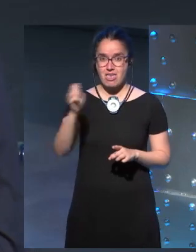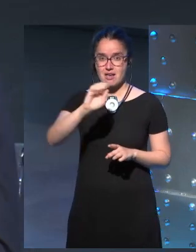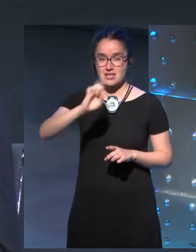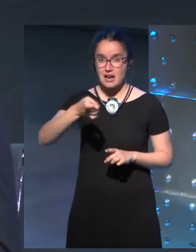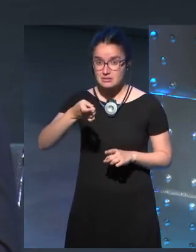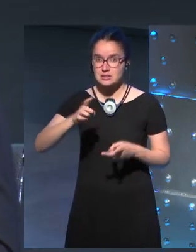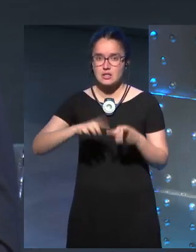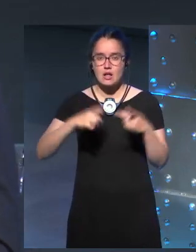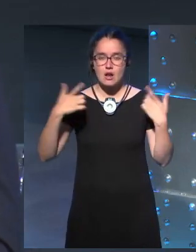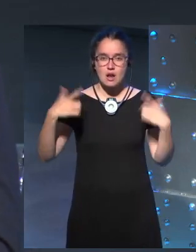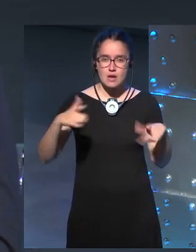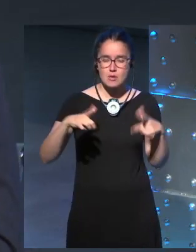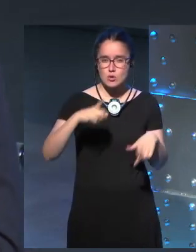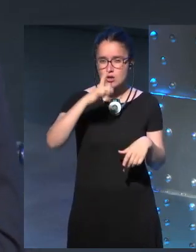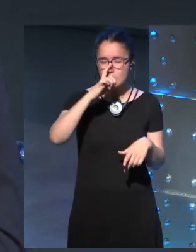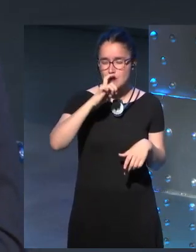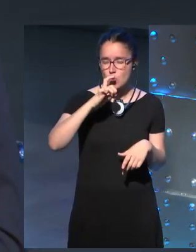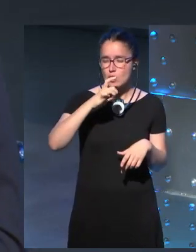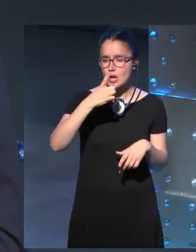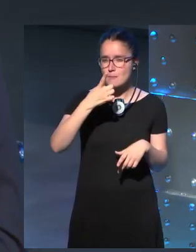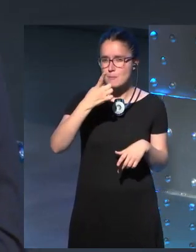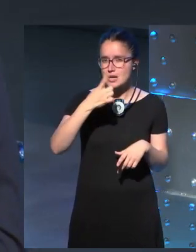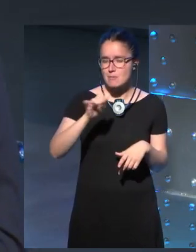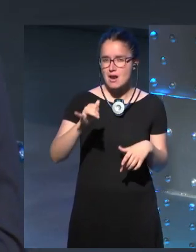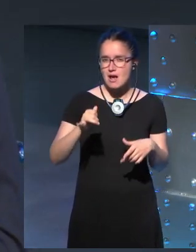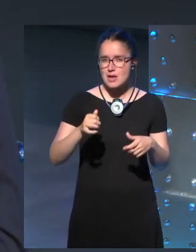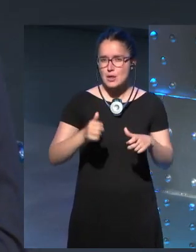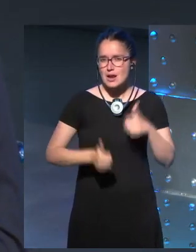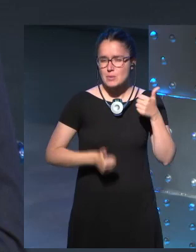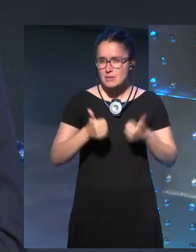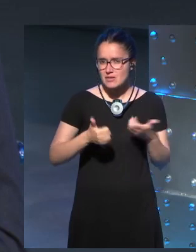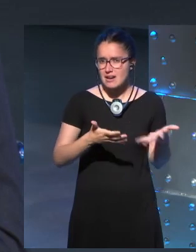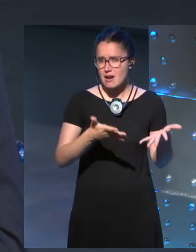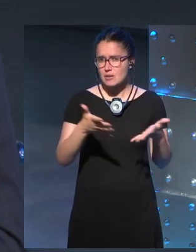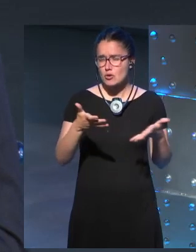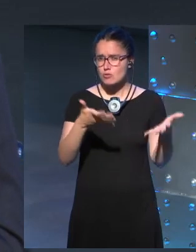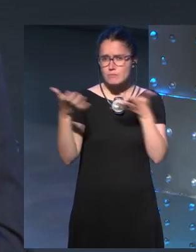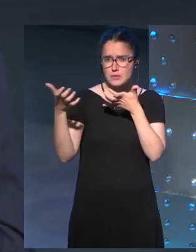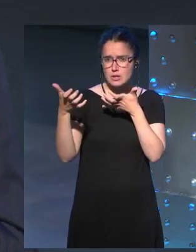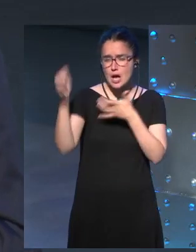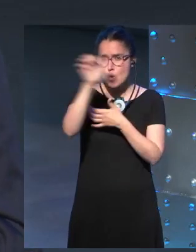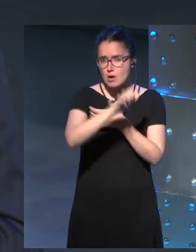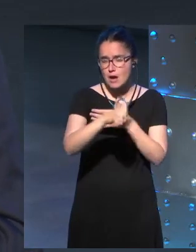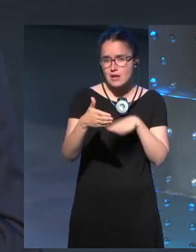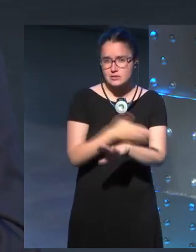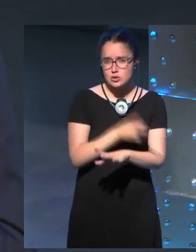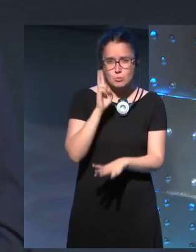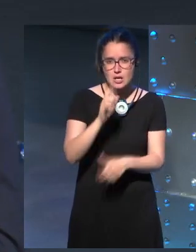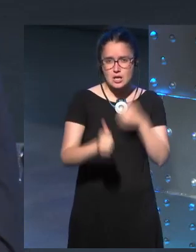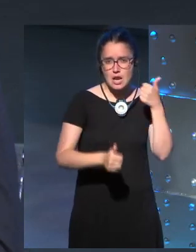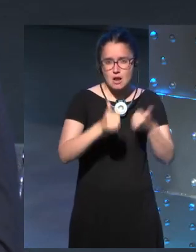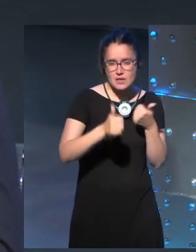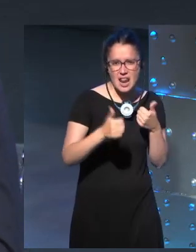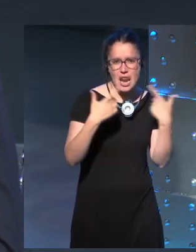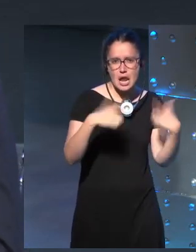from Amsterdam, Liverpool to... I remember the first final before winning the first Champions League. I watched the